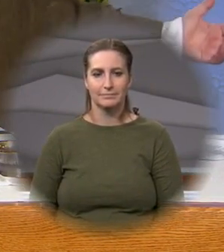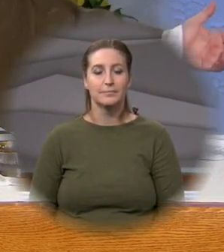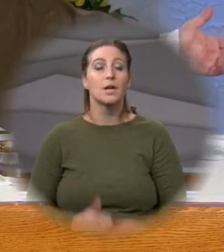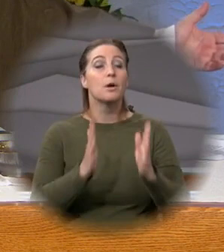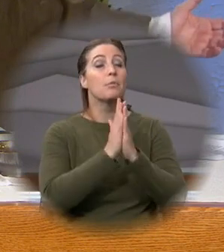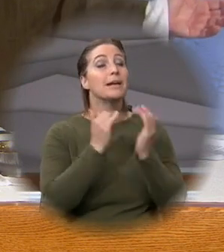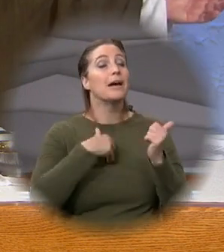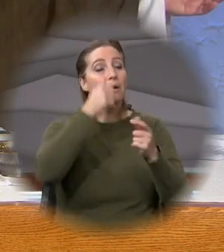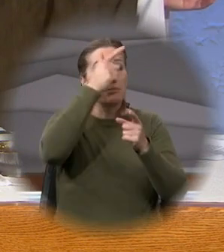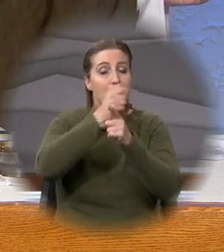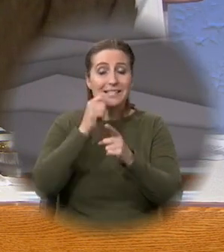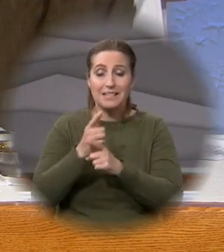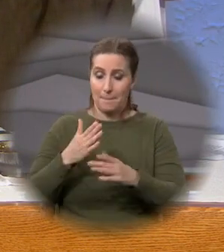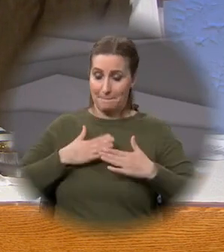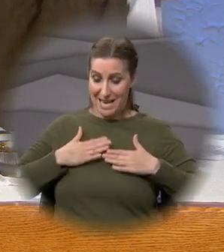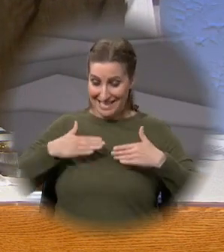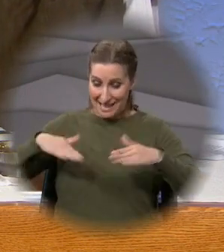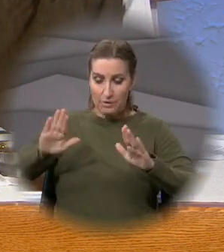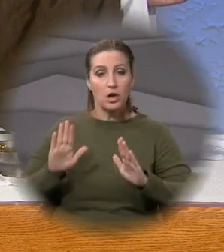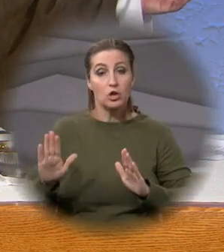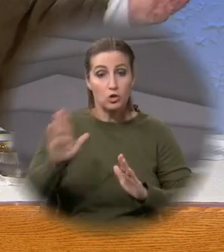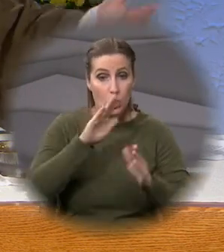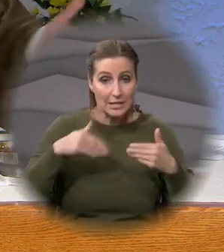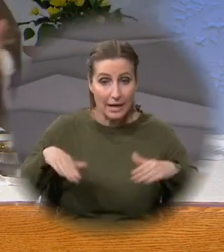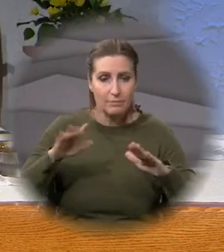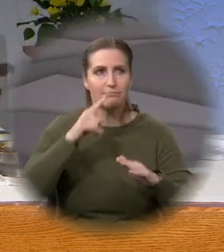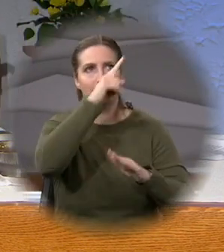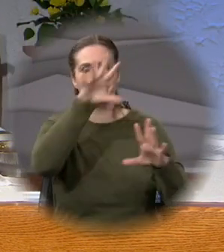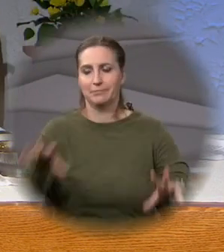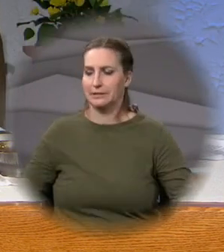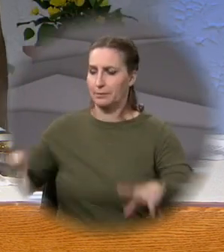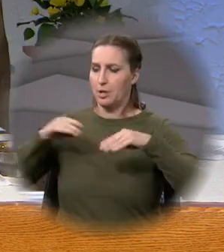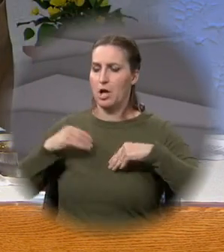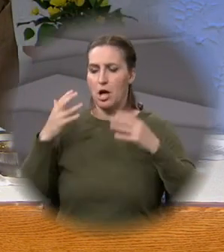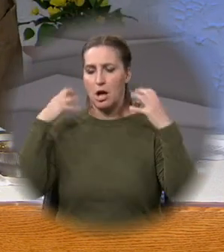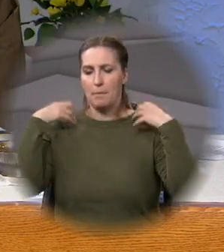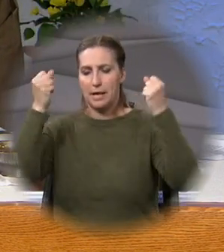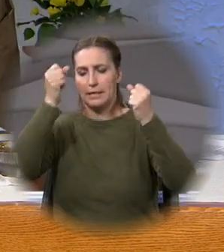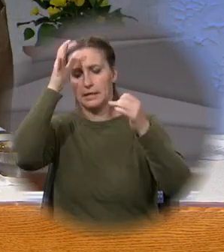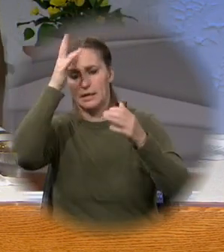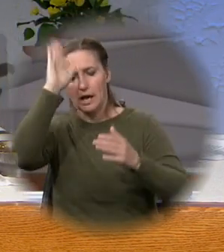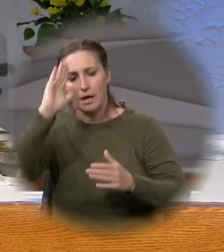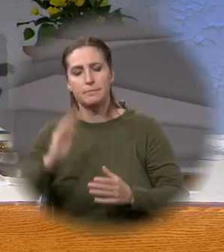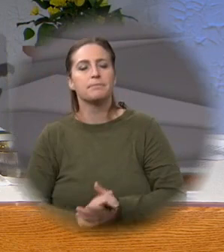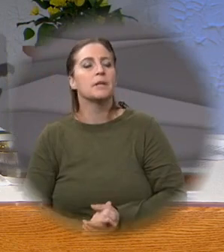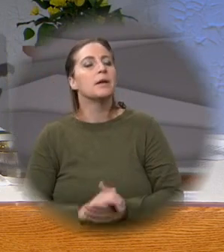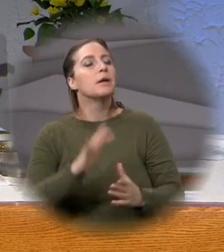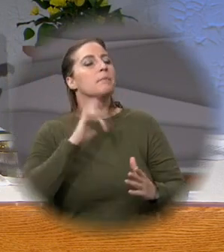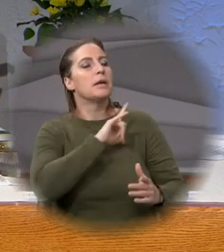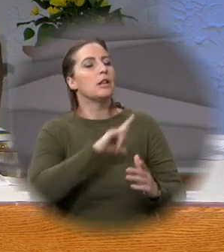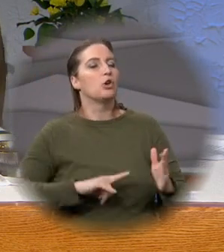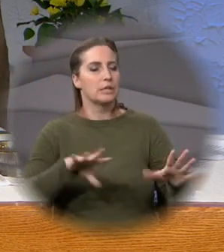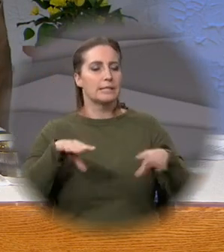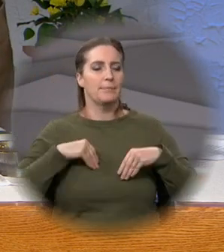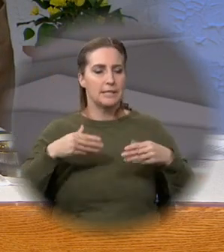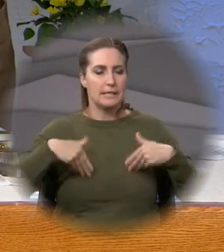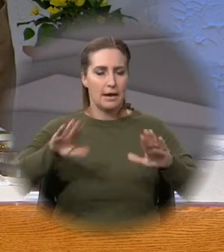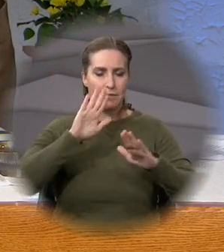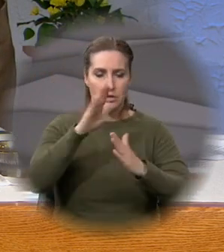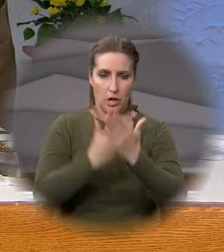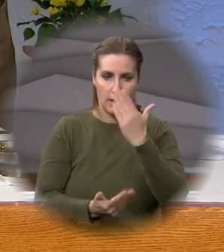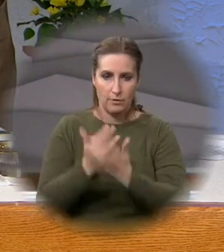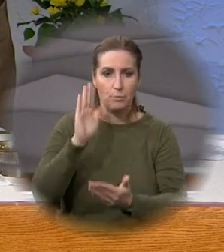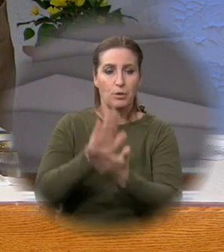Pray, my brothers and sisters, that my sacrifice and yours be made acceptable to our Almighty God. May the Lord accept the sacrifice at